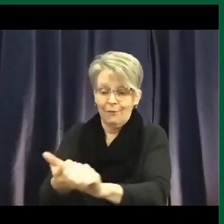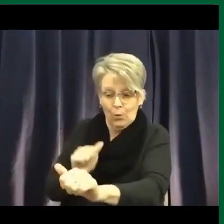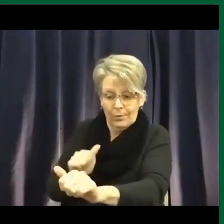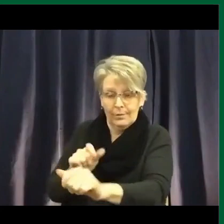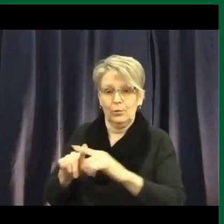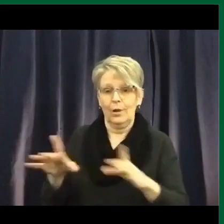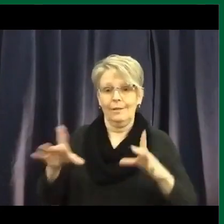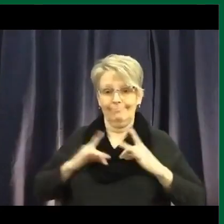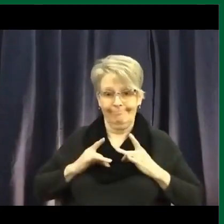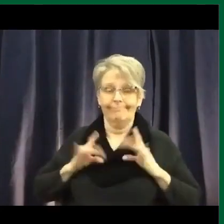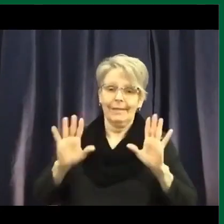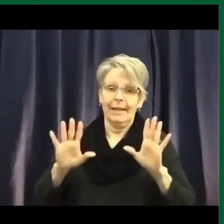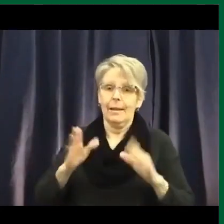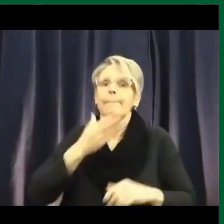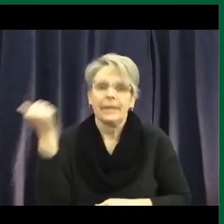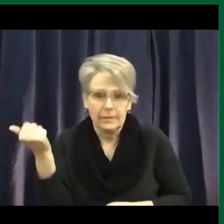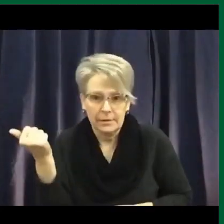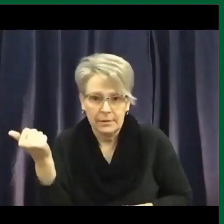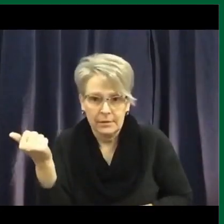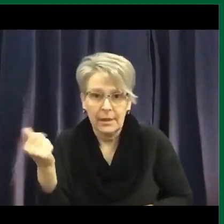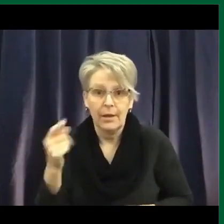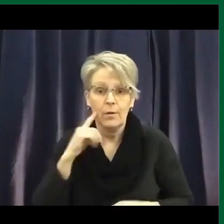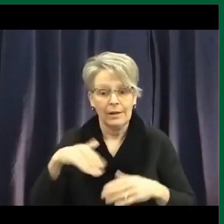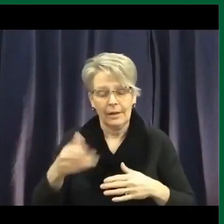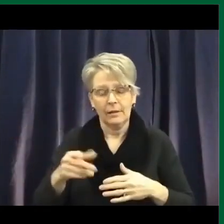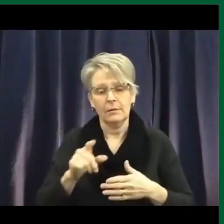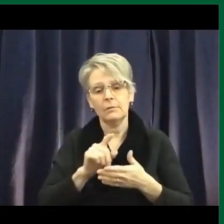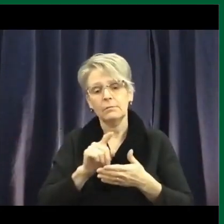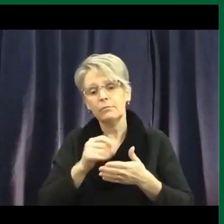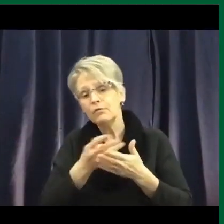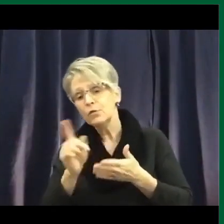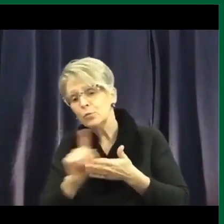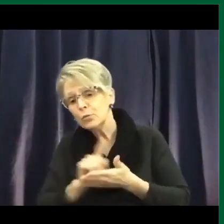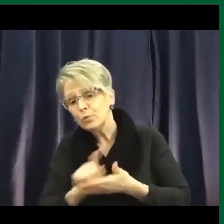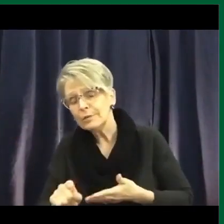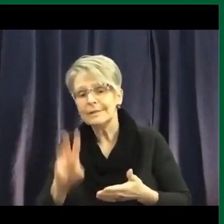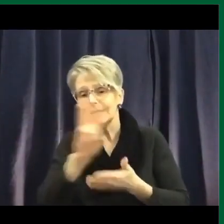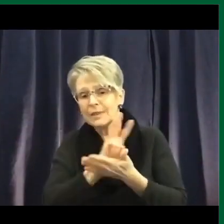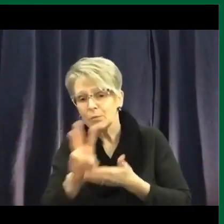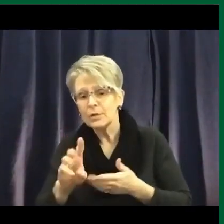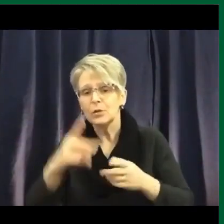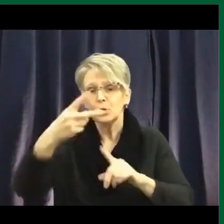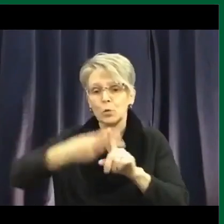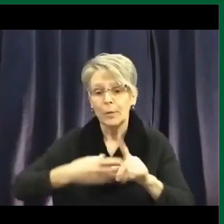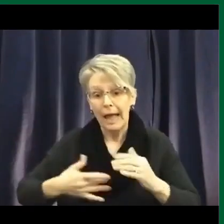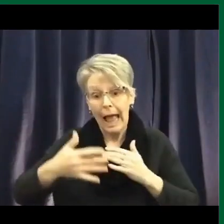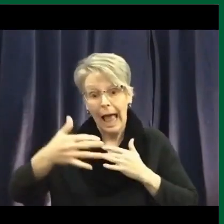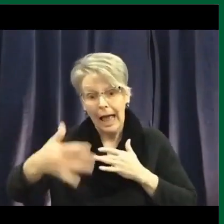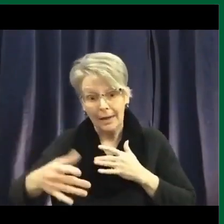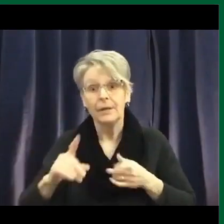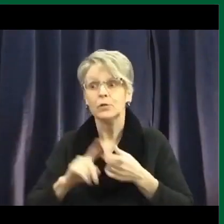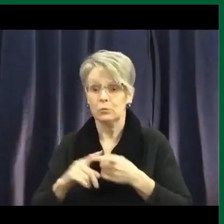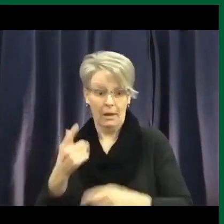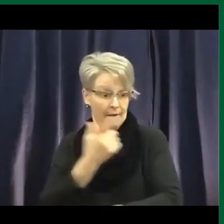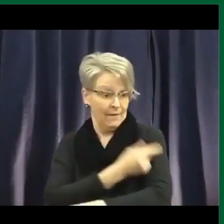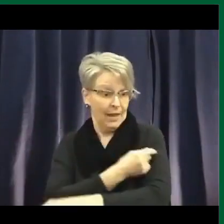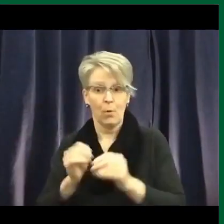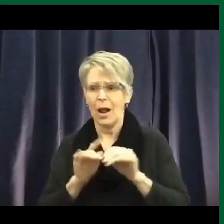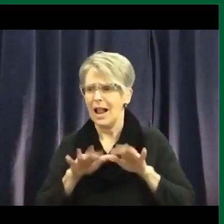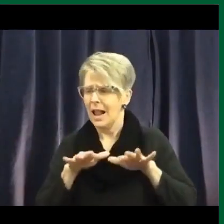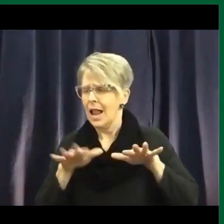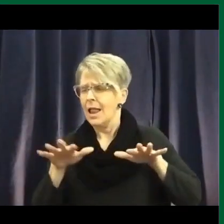been practicing consistently over the next weeks to months till, our vaccination rates come up to a high enough level to afford